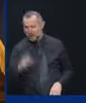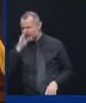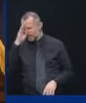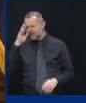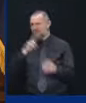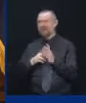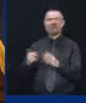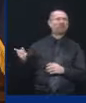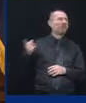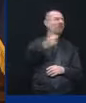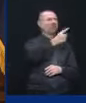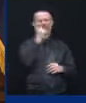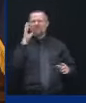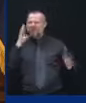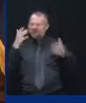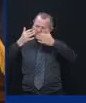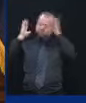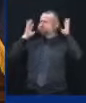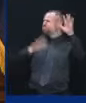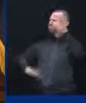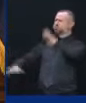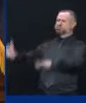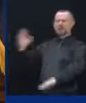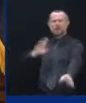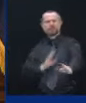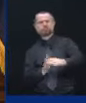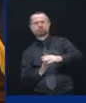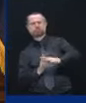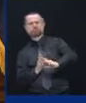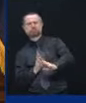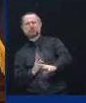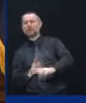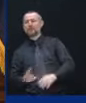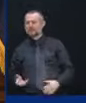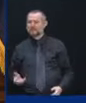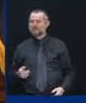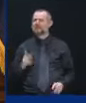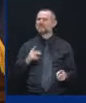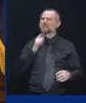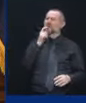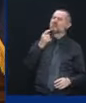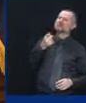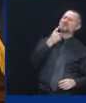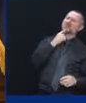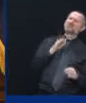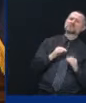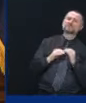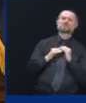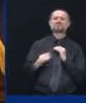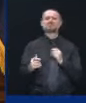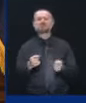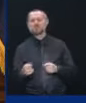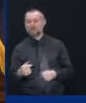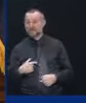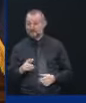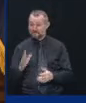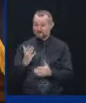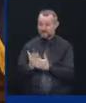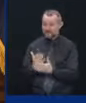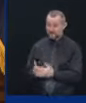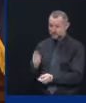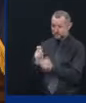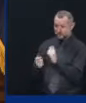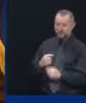people would have died. Well, why didn't you stay consistent? Because the facts changed,